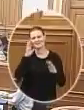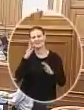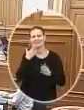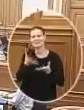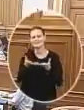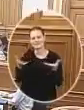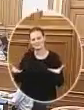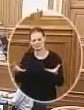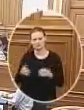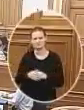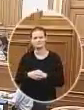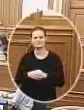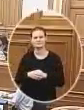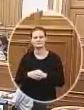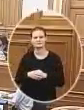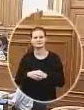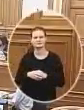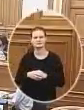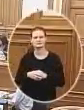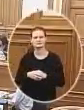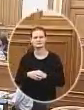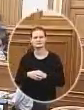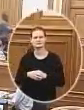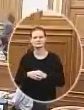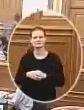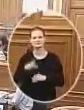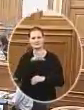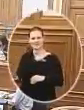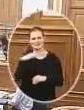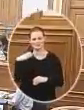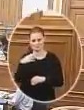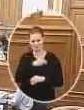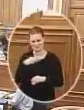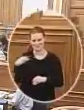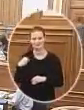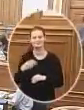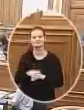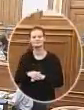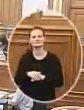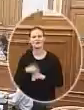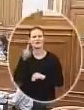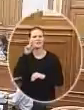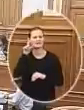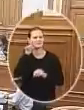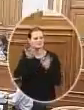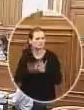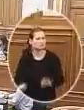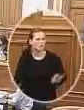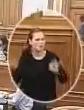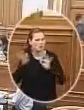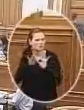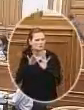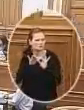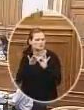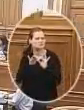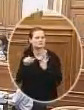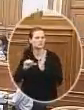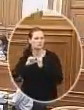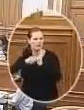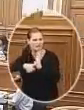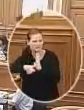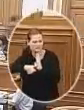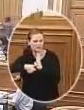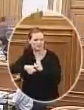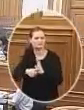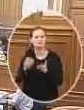much, council members. I think it's also important to note that although the